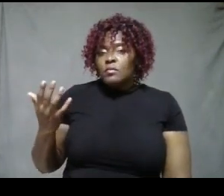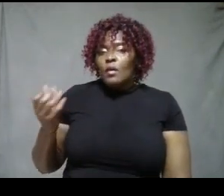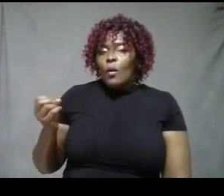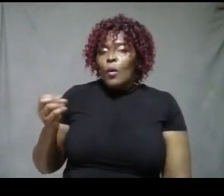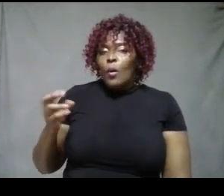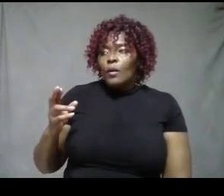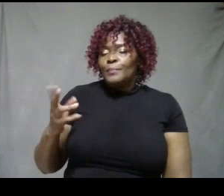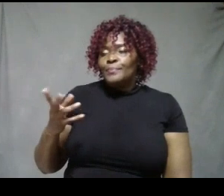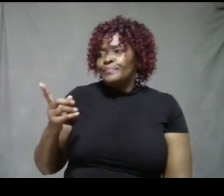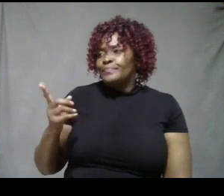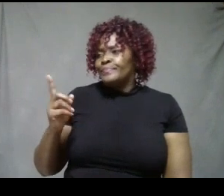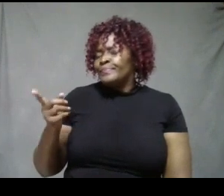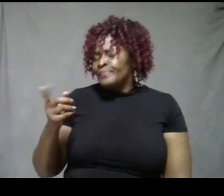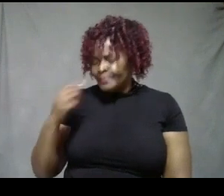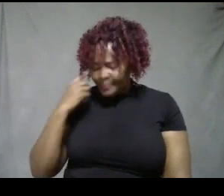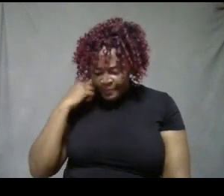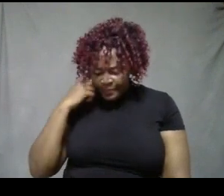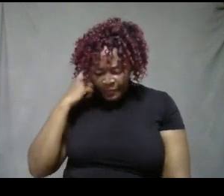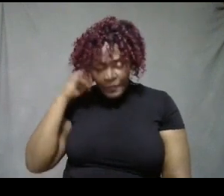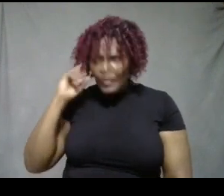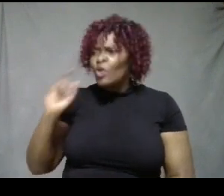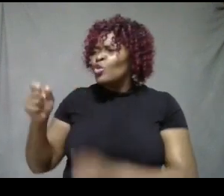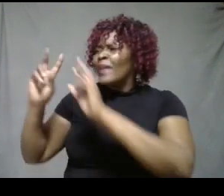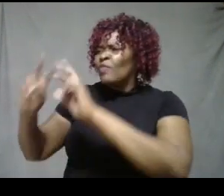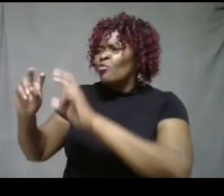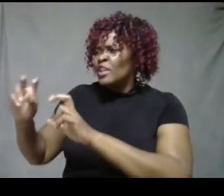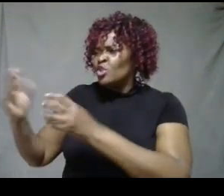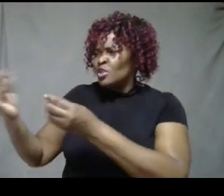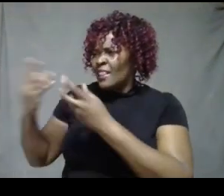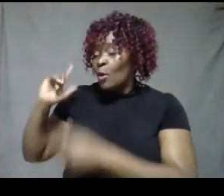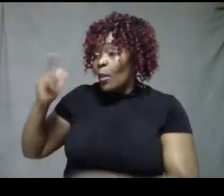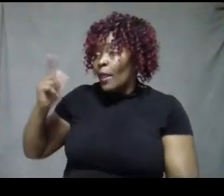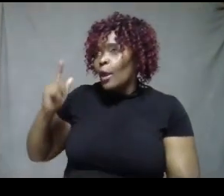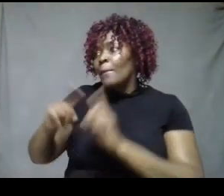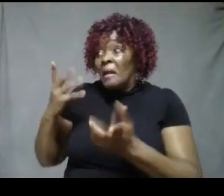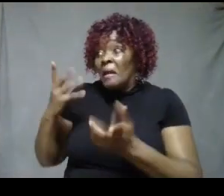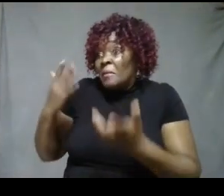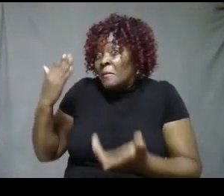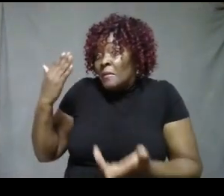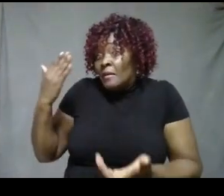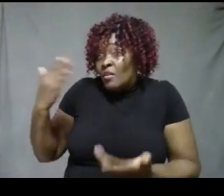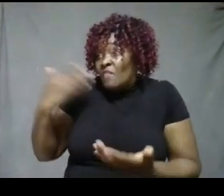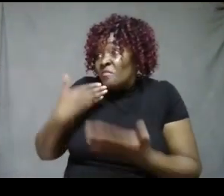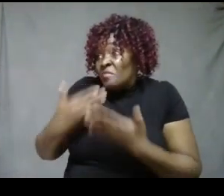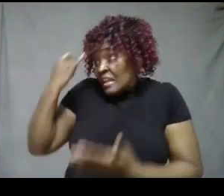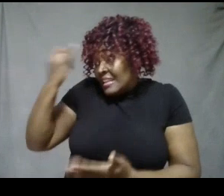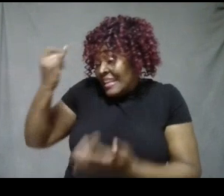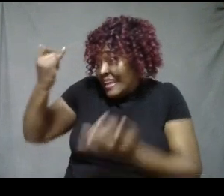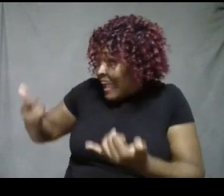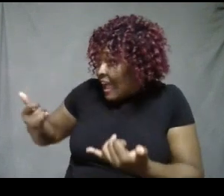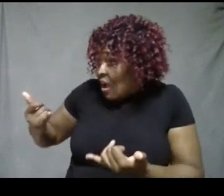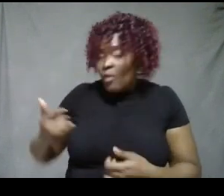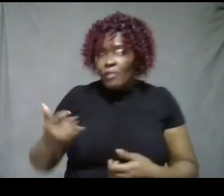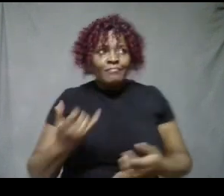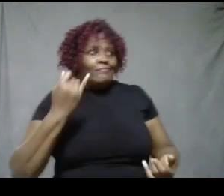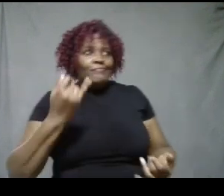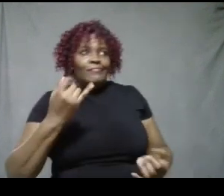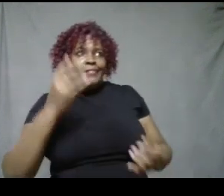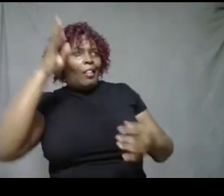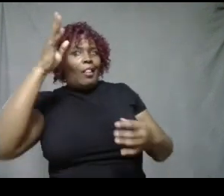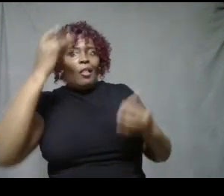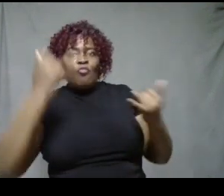You can research it and let me know later, but I thought you might have an idea now. I don't off the top of my head,